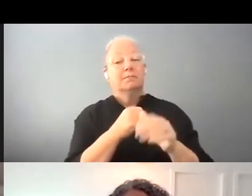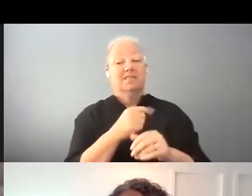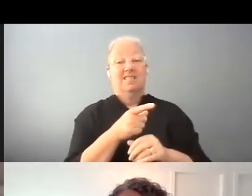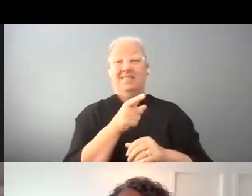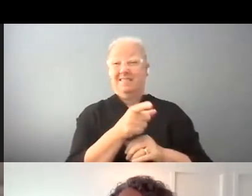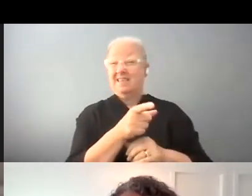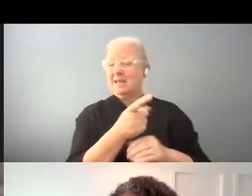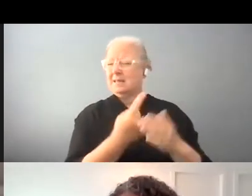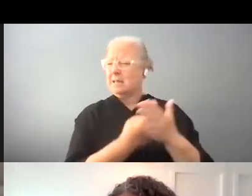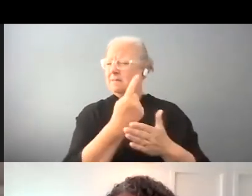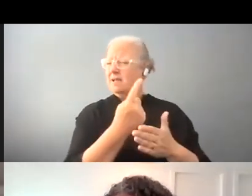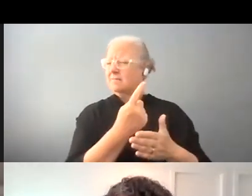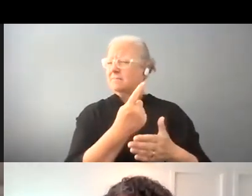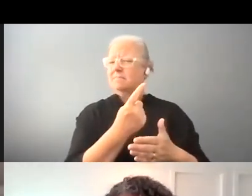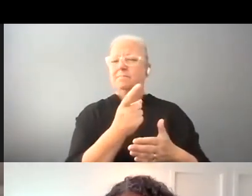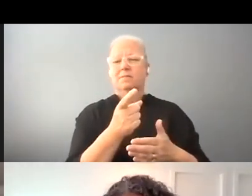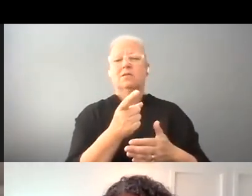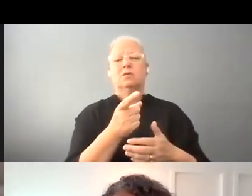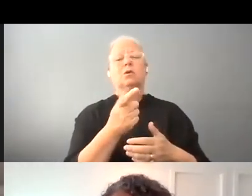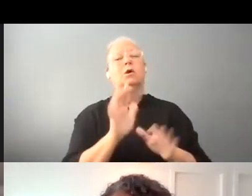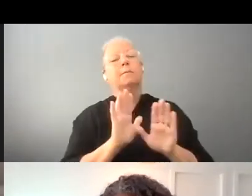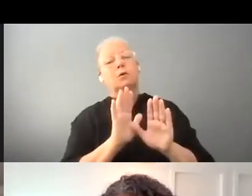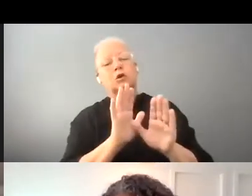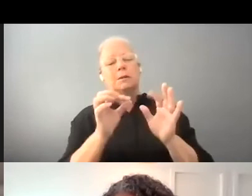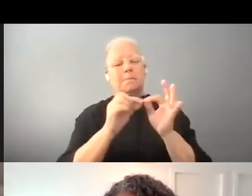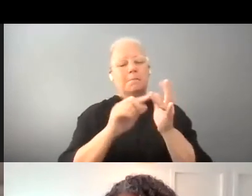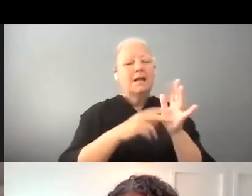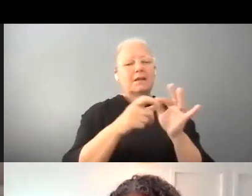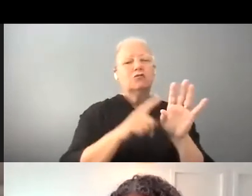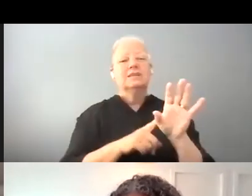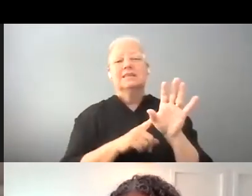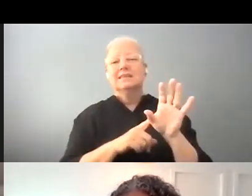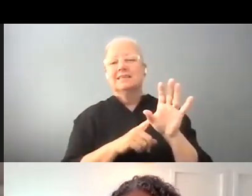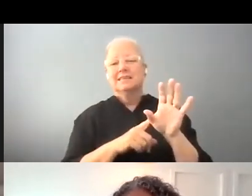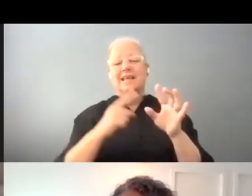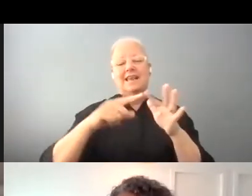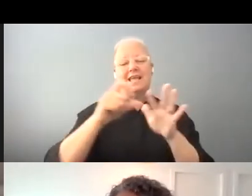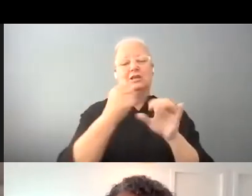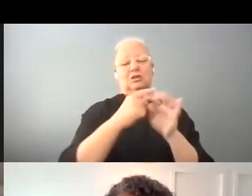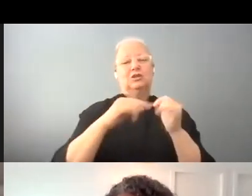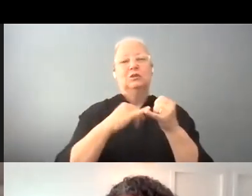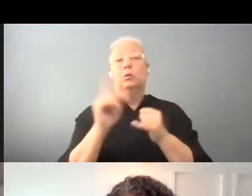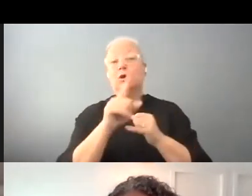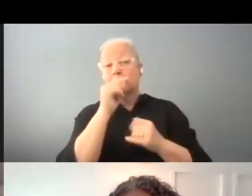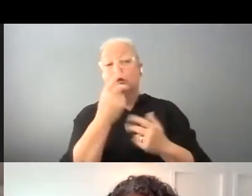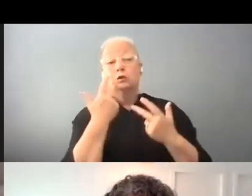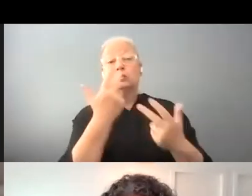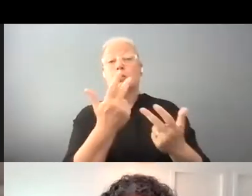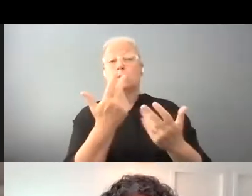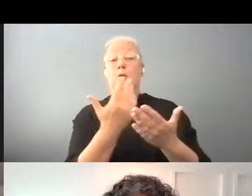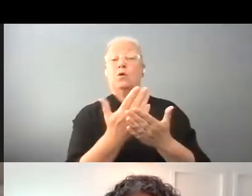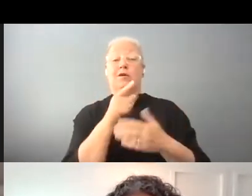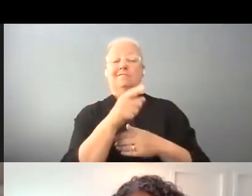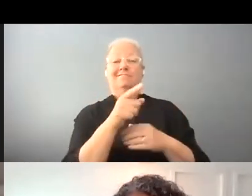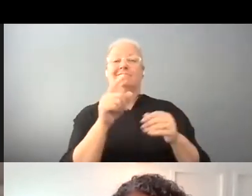about pushing boundaries and edges and what can be achieved on screen, and so then we'll bring in the classifiers and we'll be